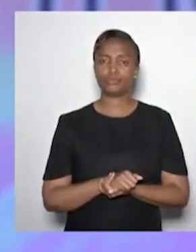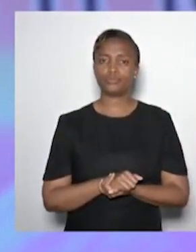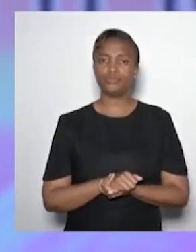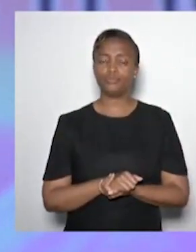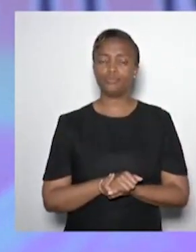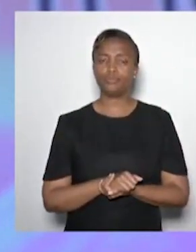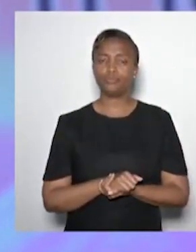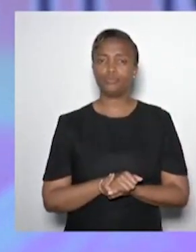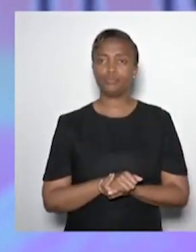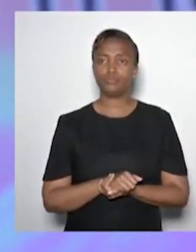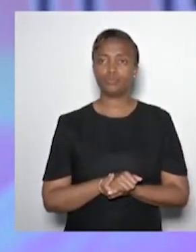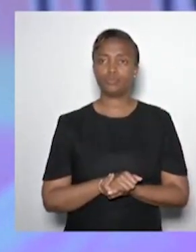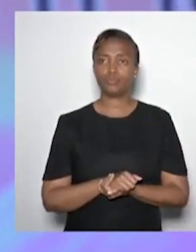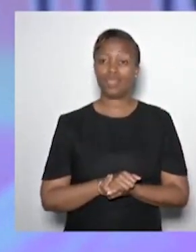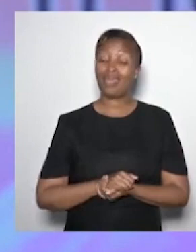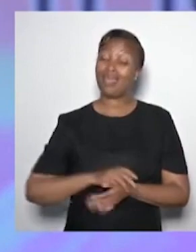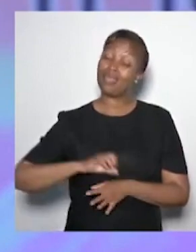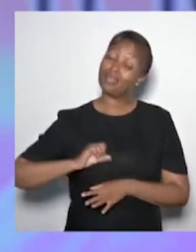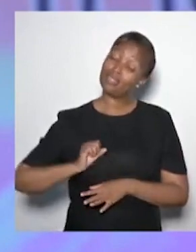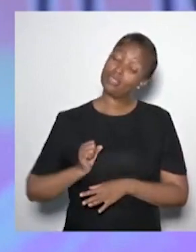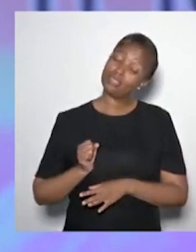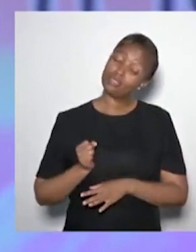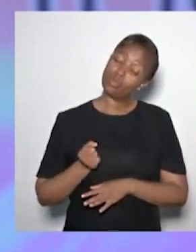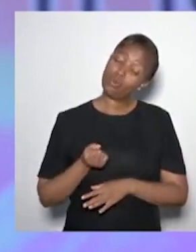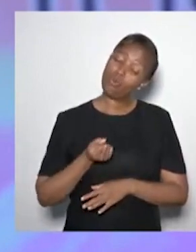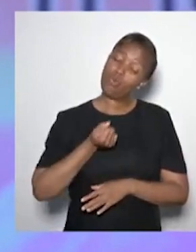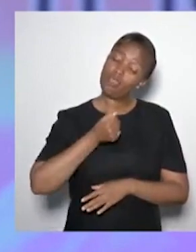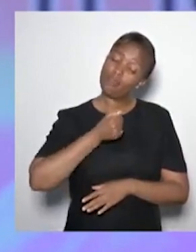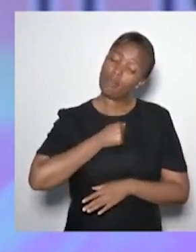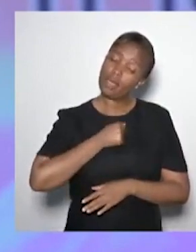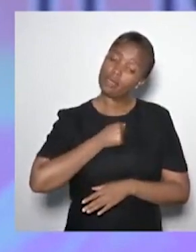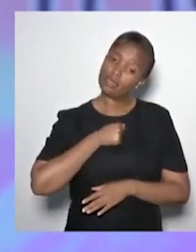As my wife and I have been prayed for,